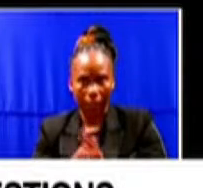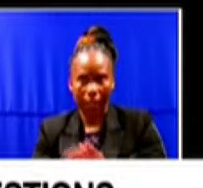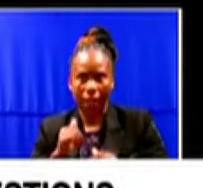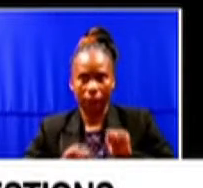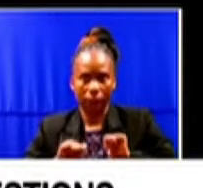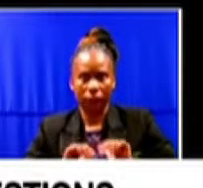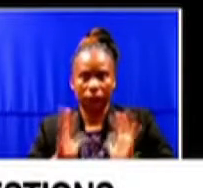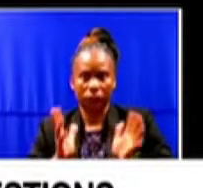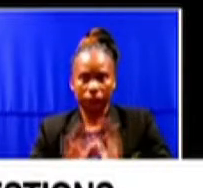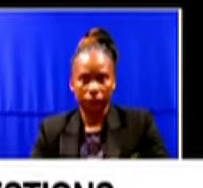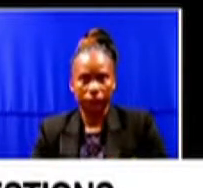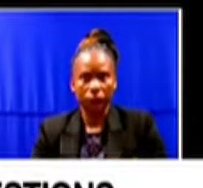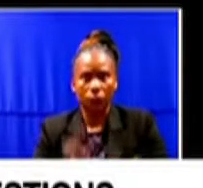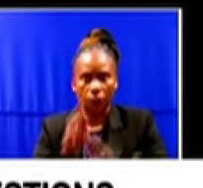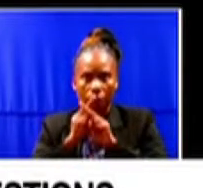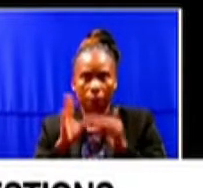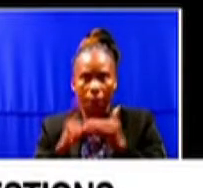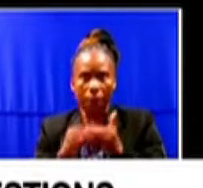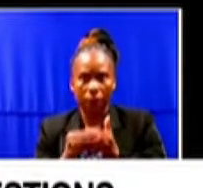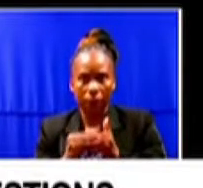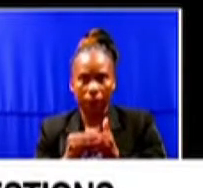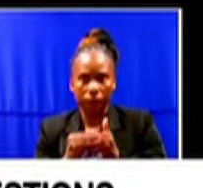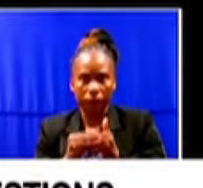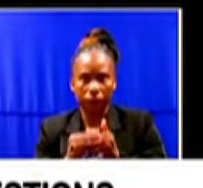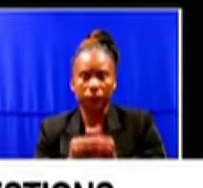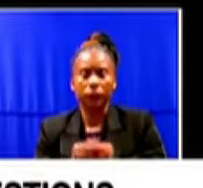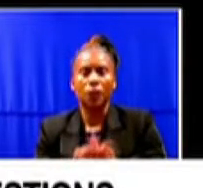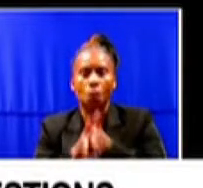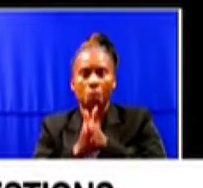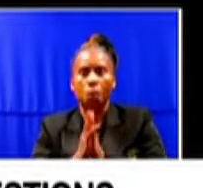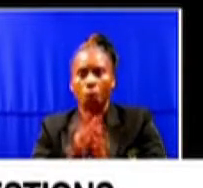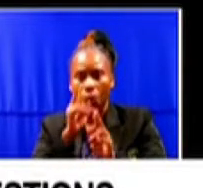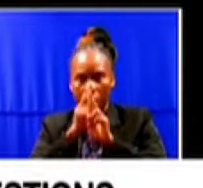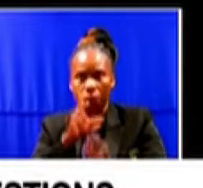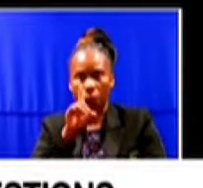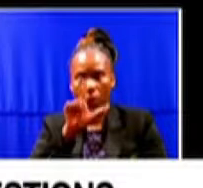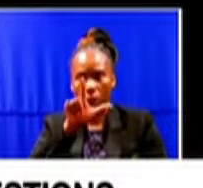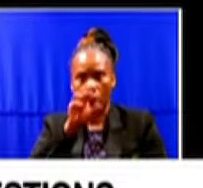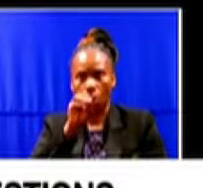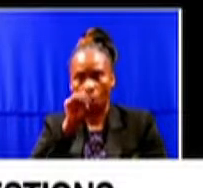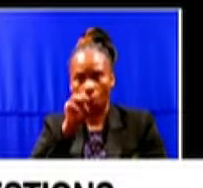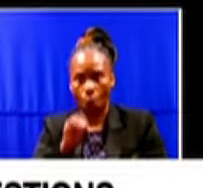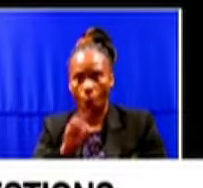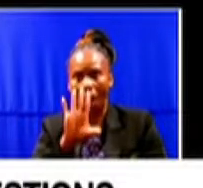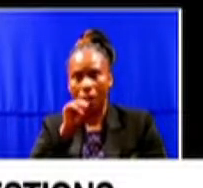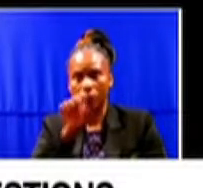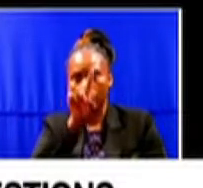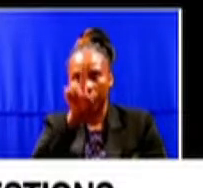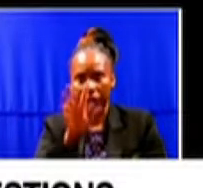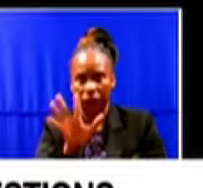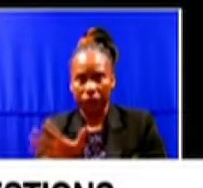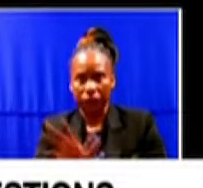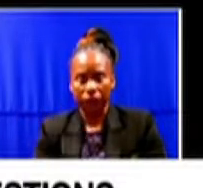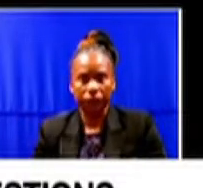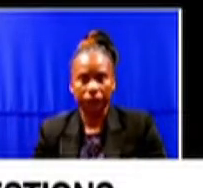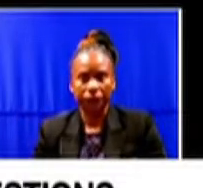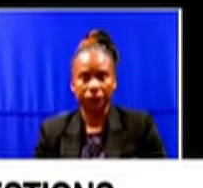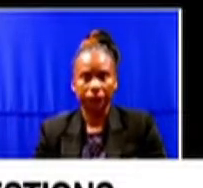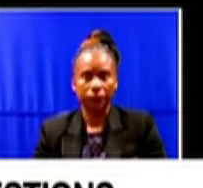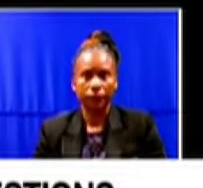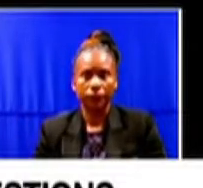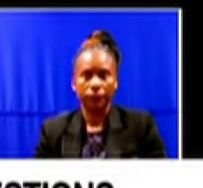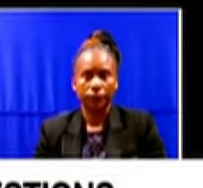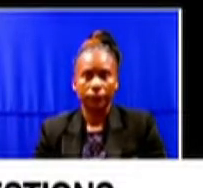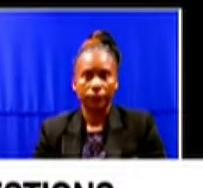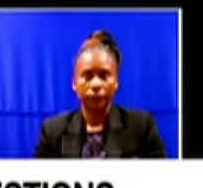Honorable members, I requested Honorable Dromo to ask the next supplementary question. This is